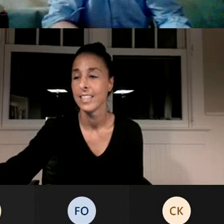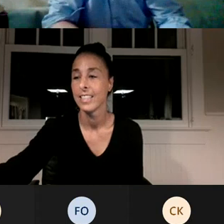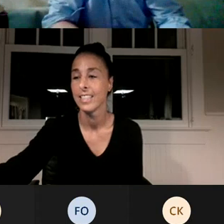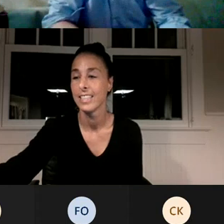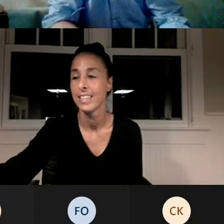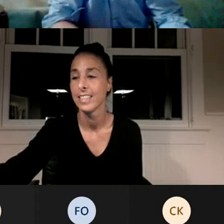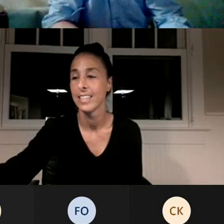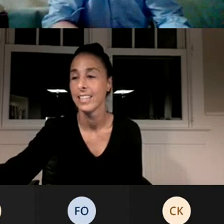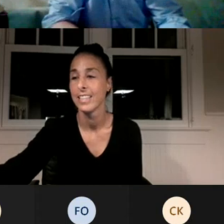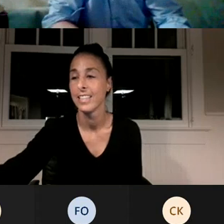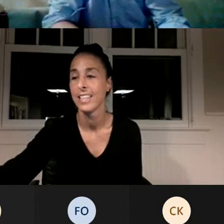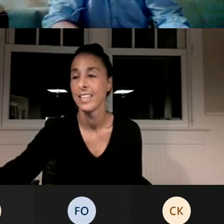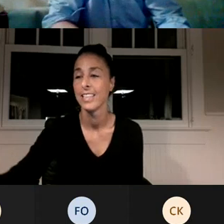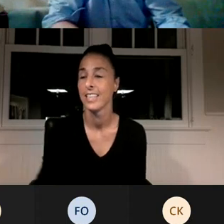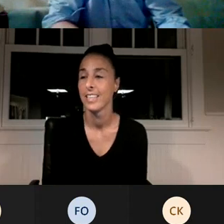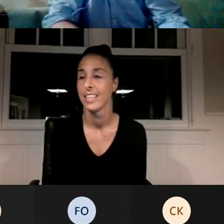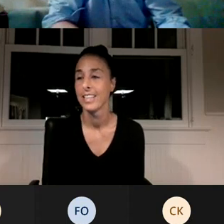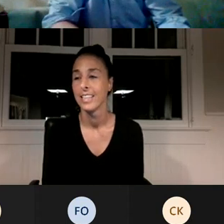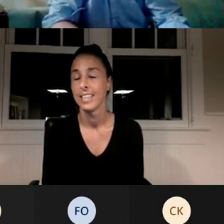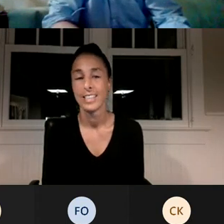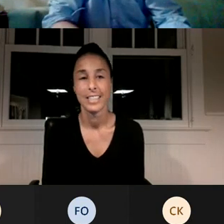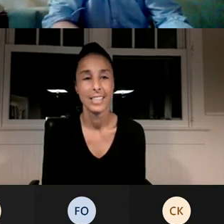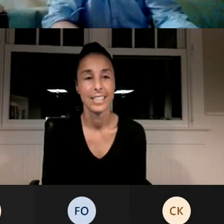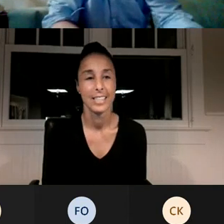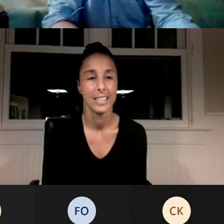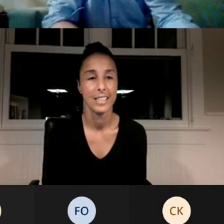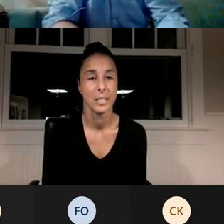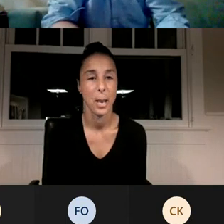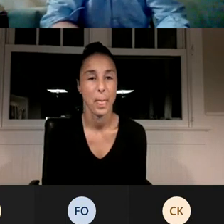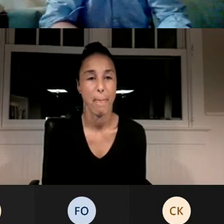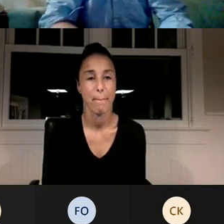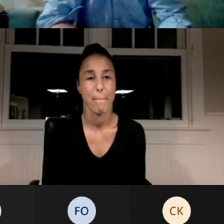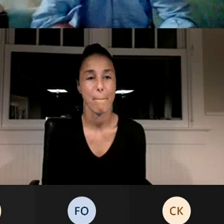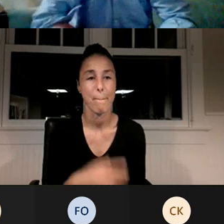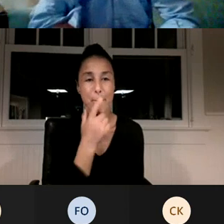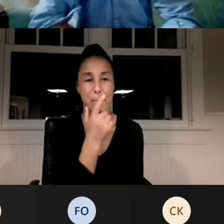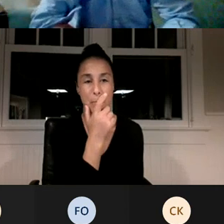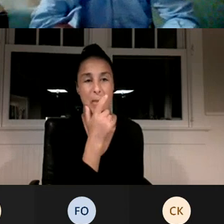sense of place and parks and open space and retail, but it does come with the units along with it.